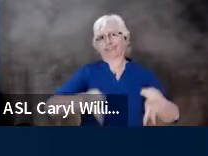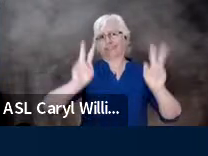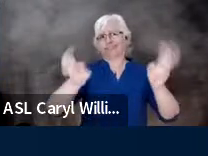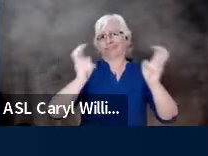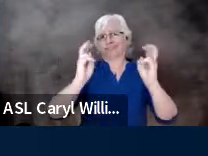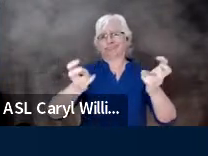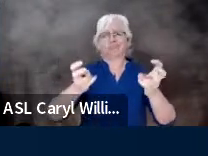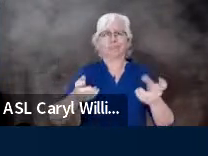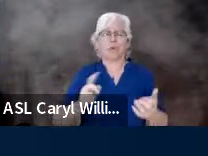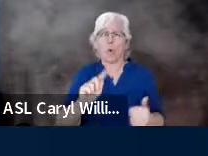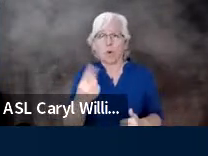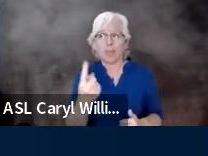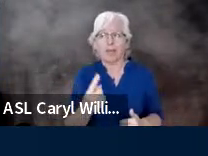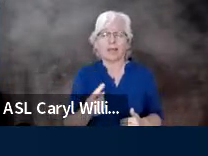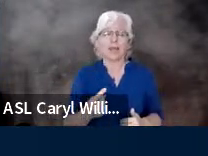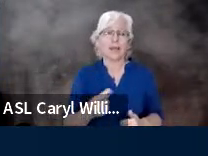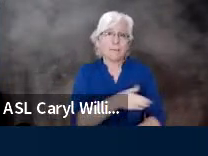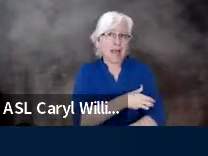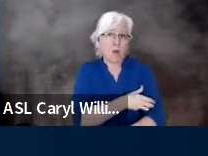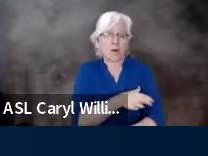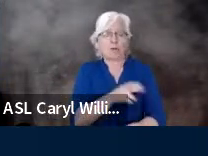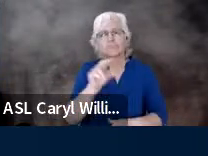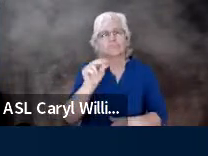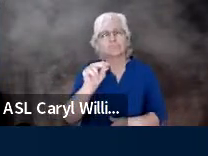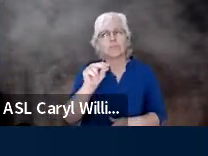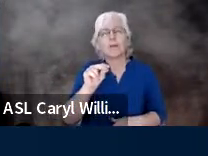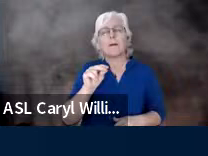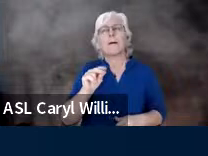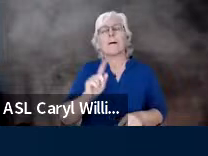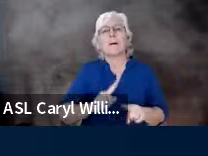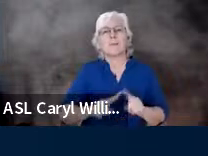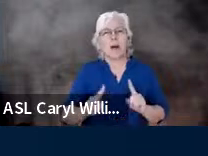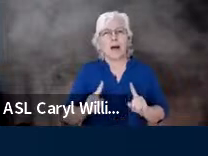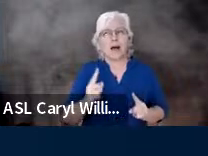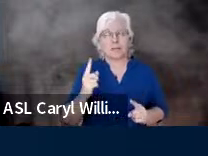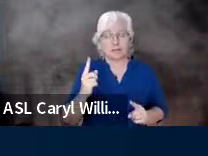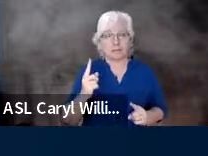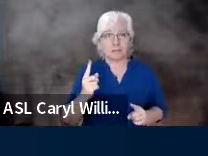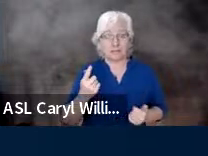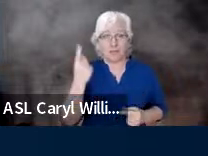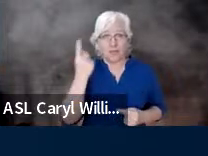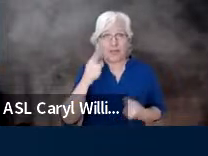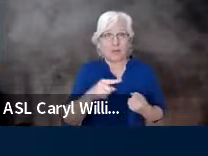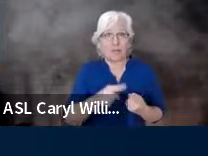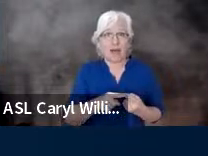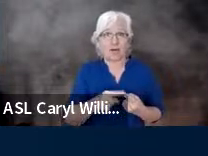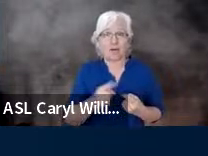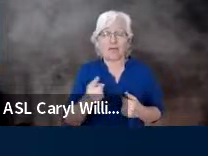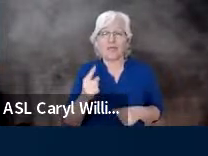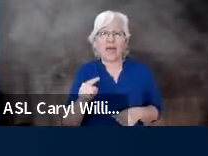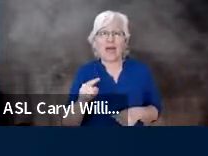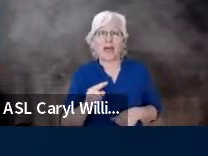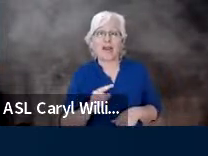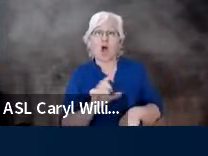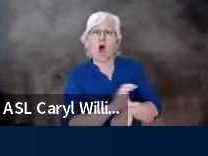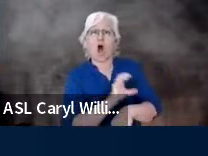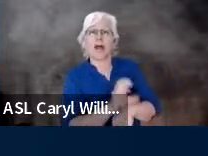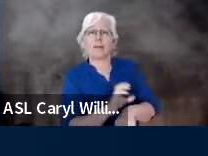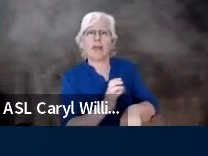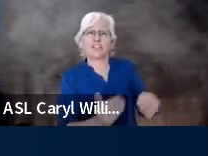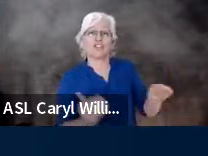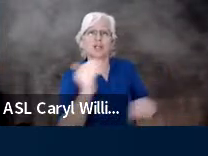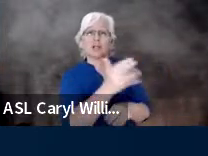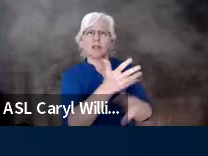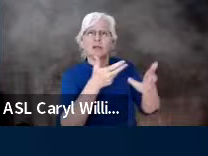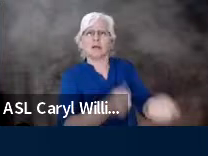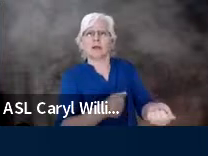all decision making power. But when you think about things like, again, this phenomenon of automation bias, where individuals